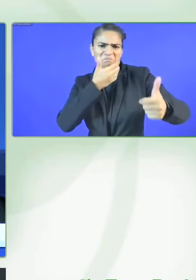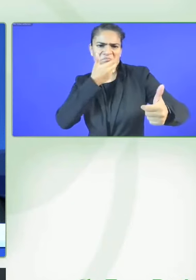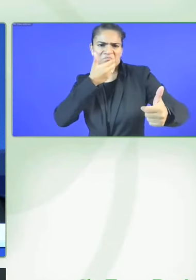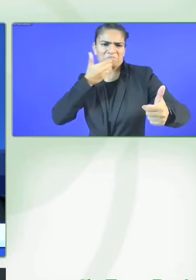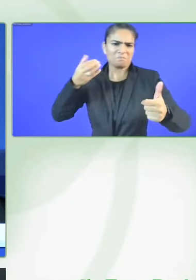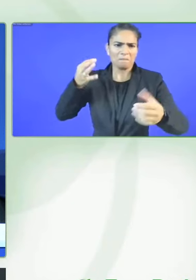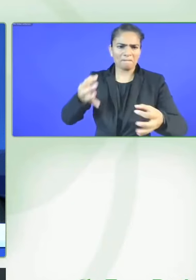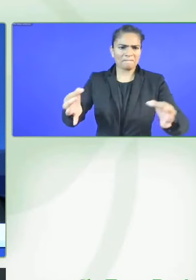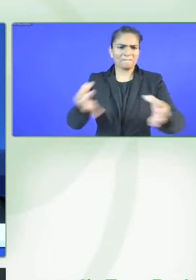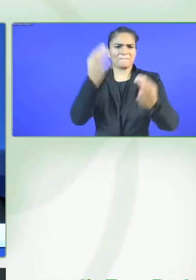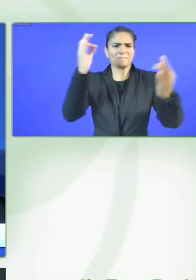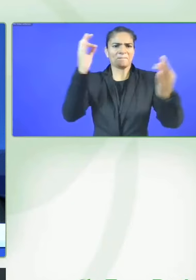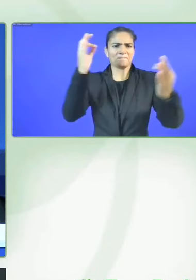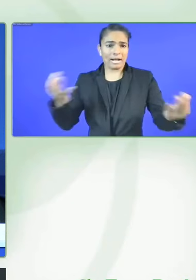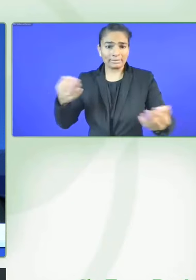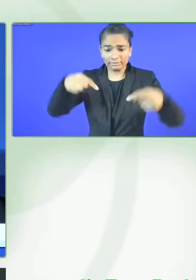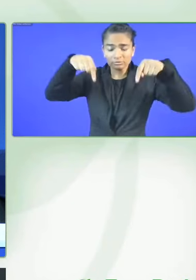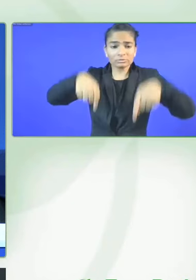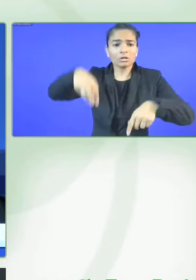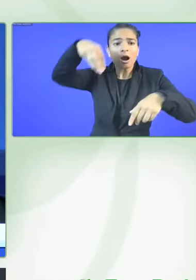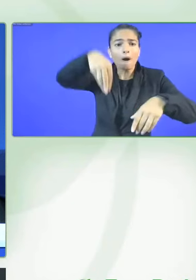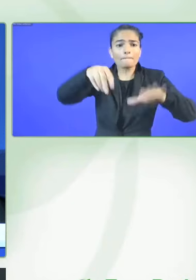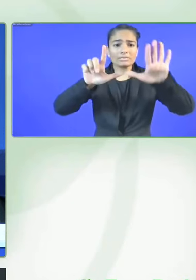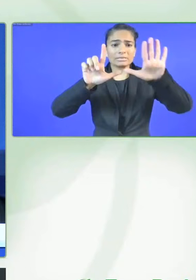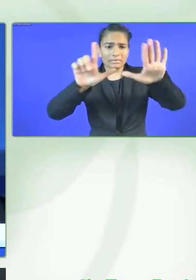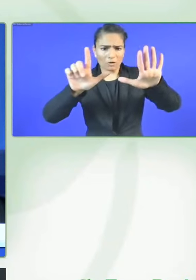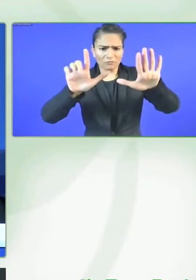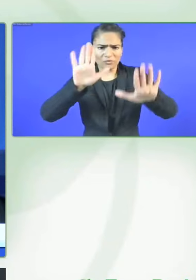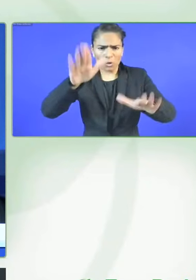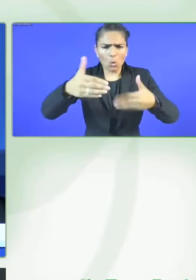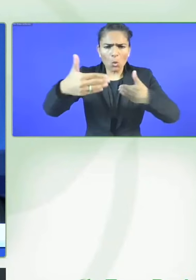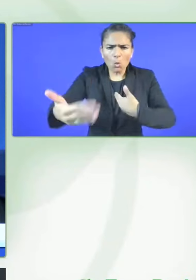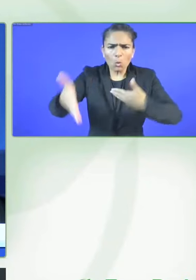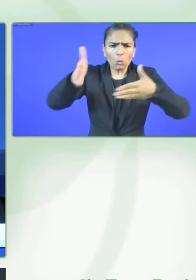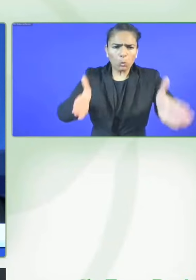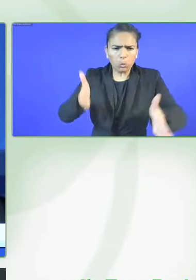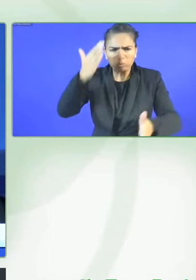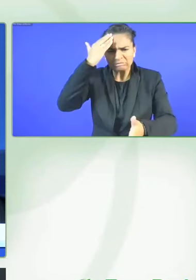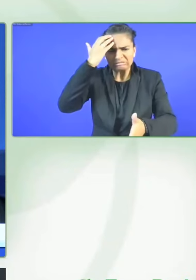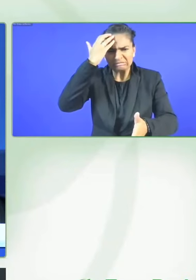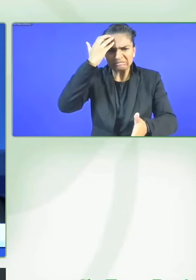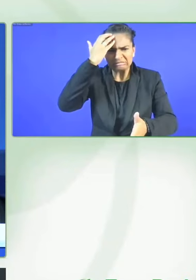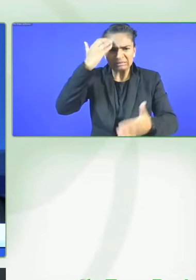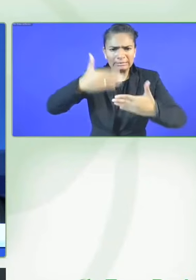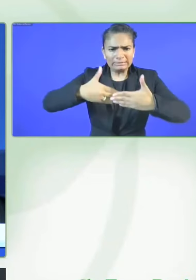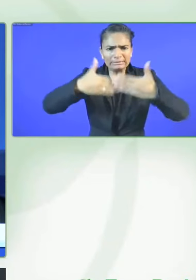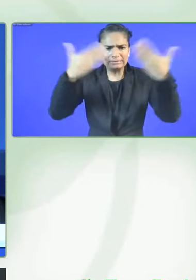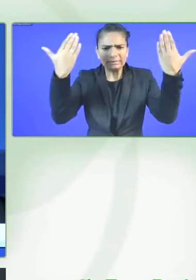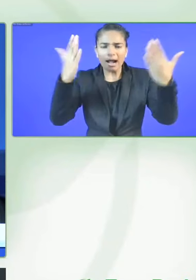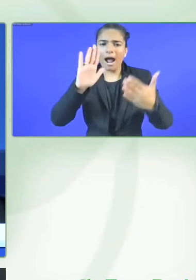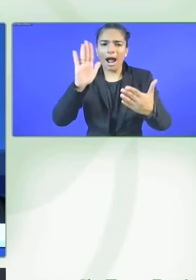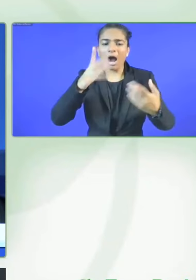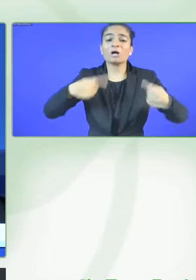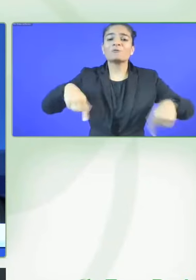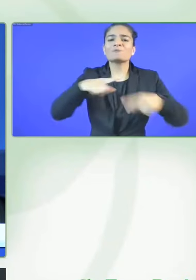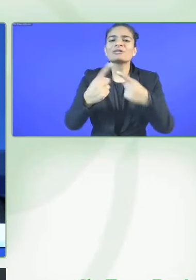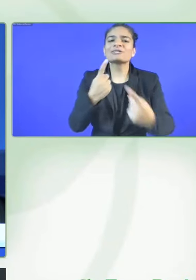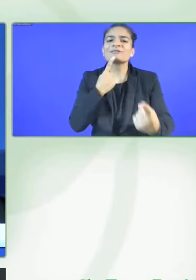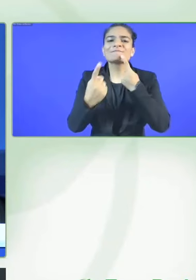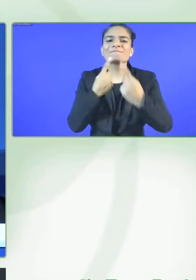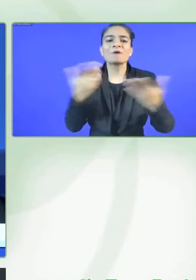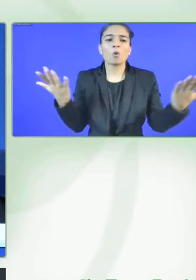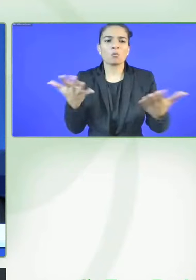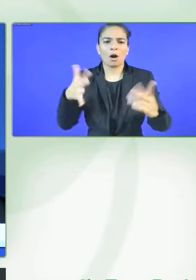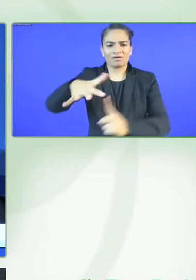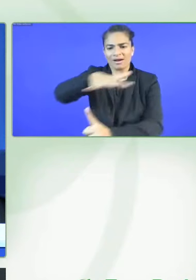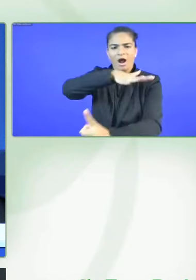know, the AccessibleEU Resource Center has been launched to improve accessibility of the built environment, ICT, transport,